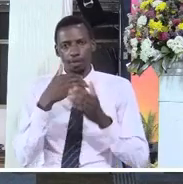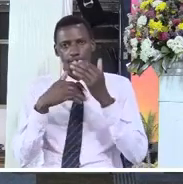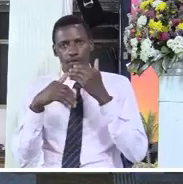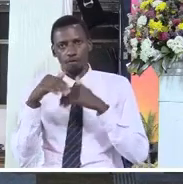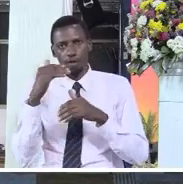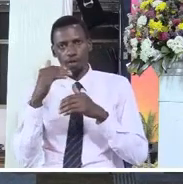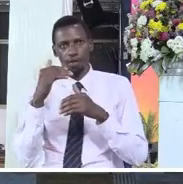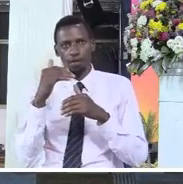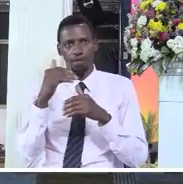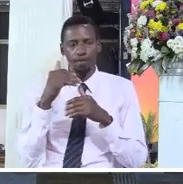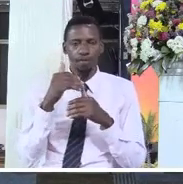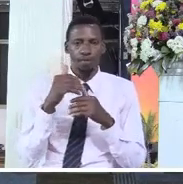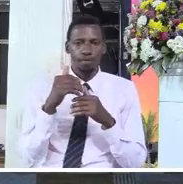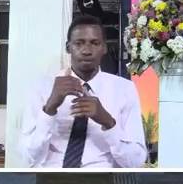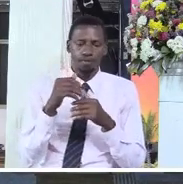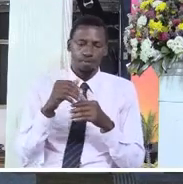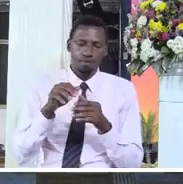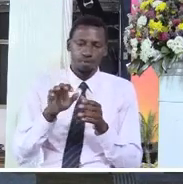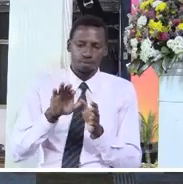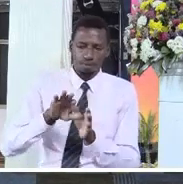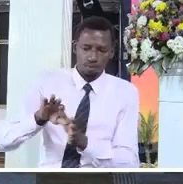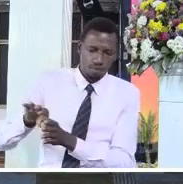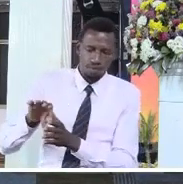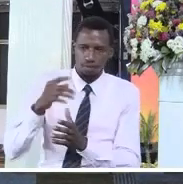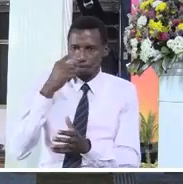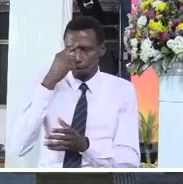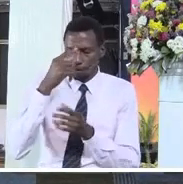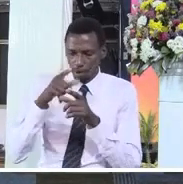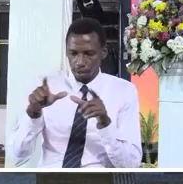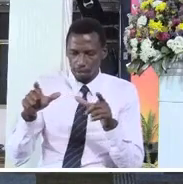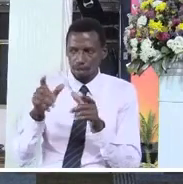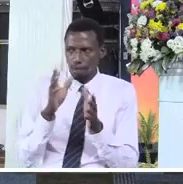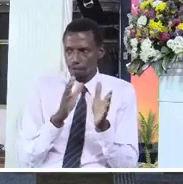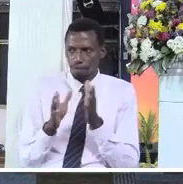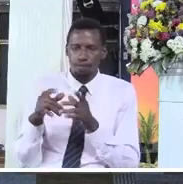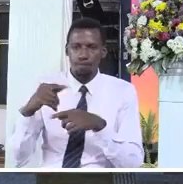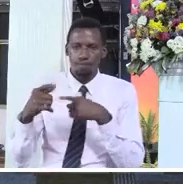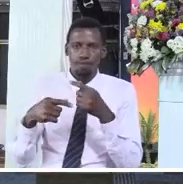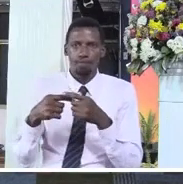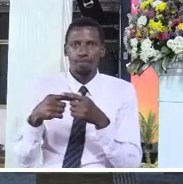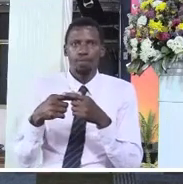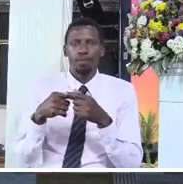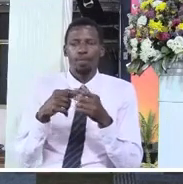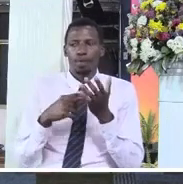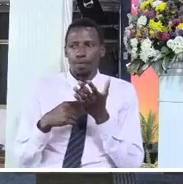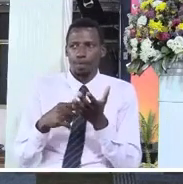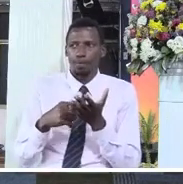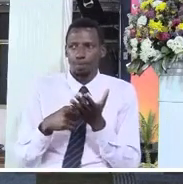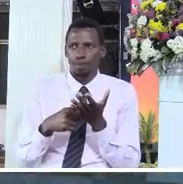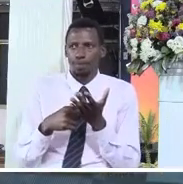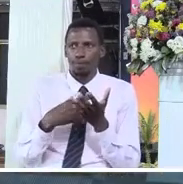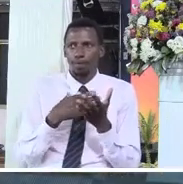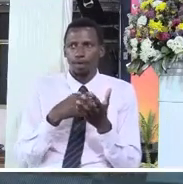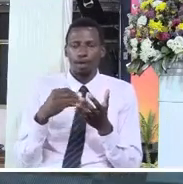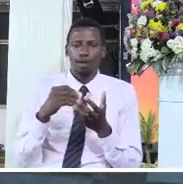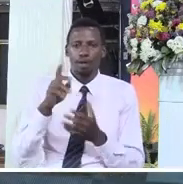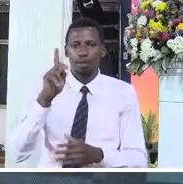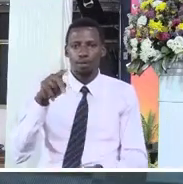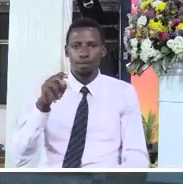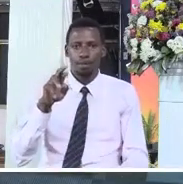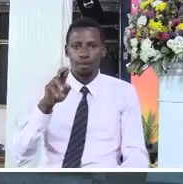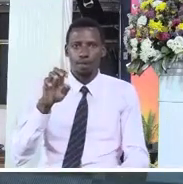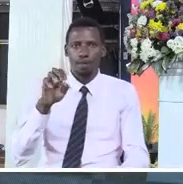from Parklands, which is an ongoing discussion that there's going to be a church in Parklands, and Pwea, Presbyterian